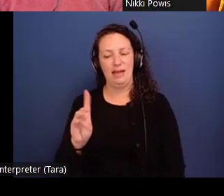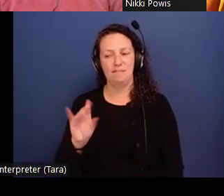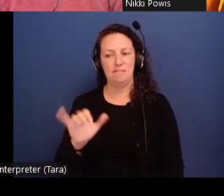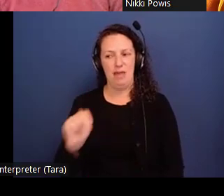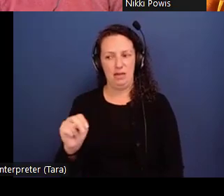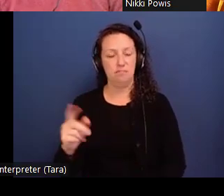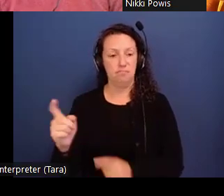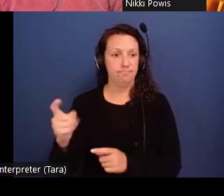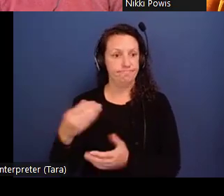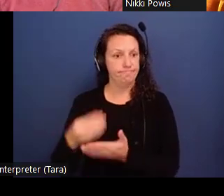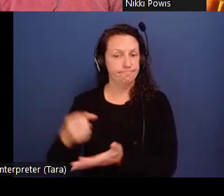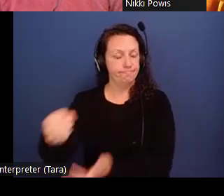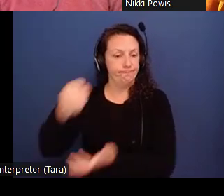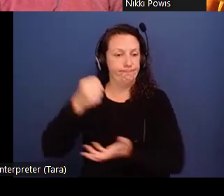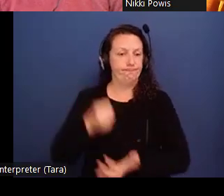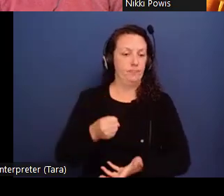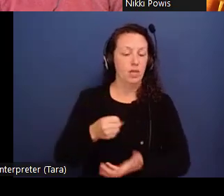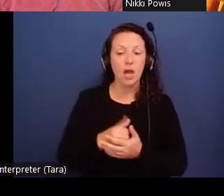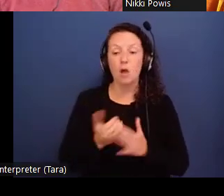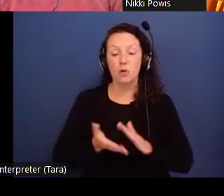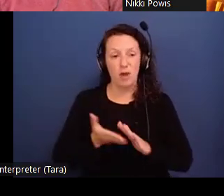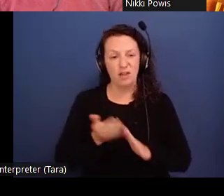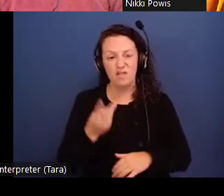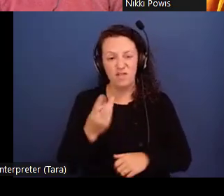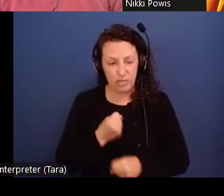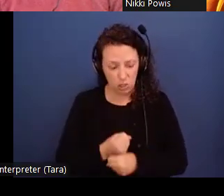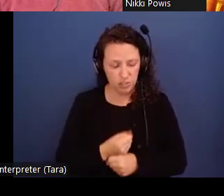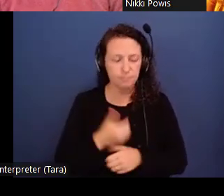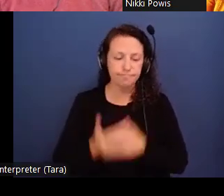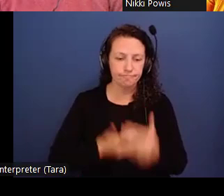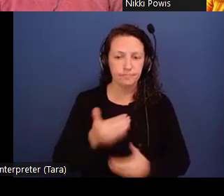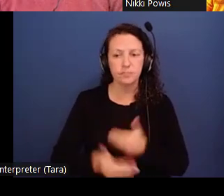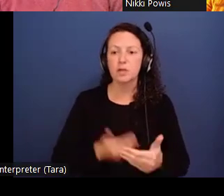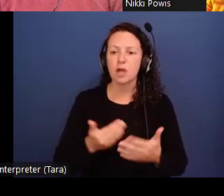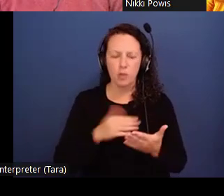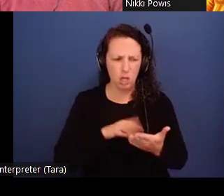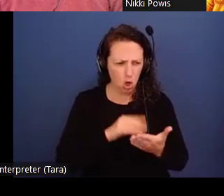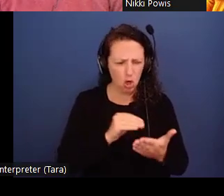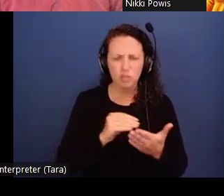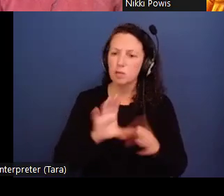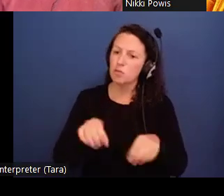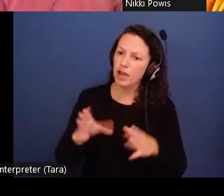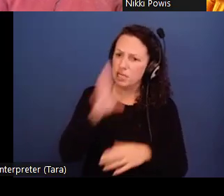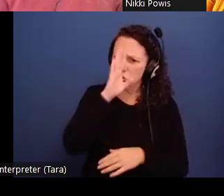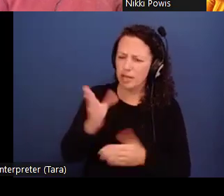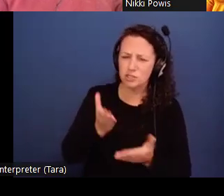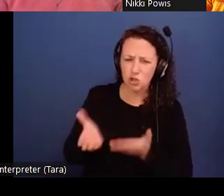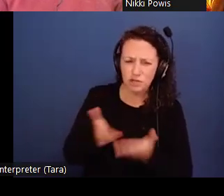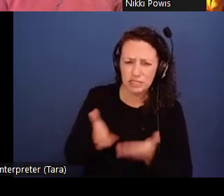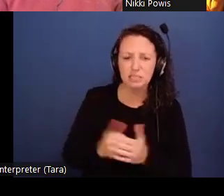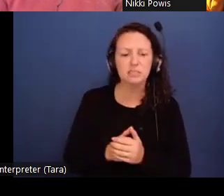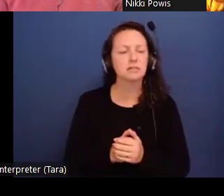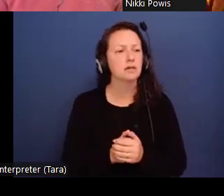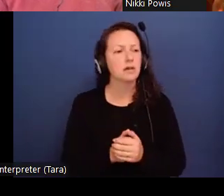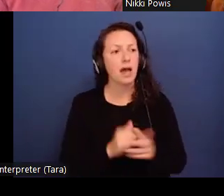years. And then based on everything we learned from that, which was direct services and helping people from idea all